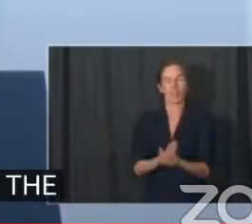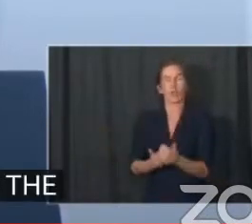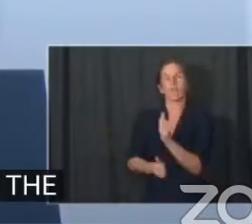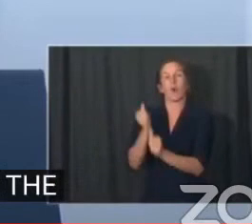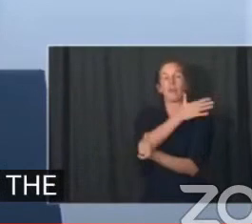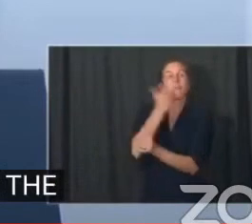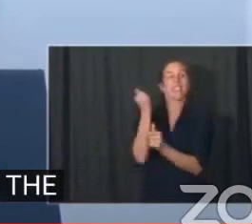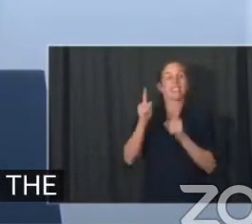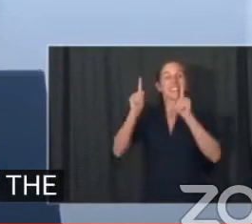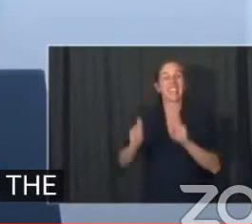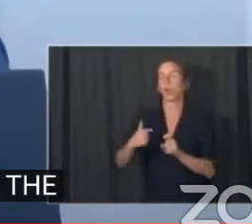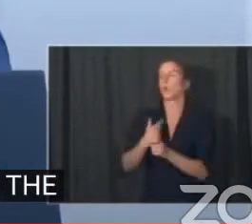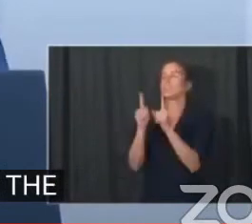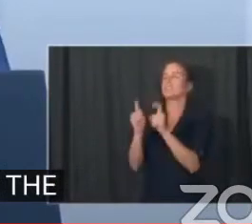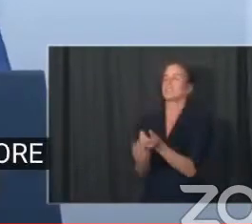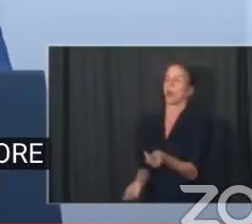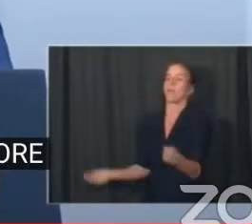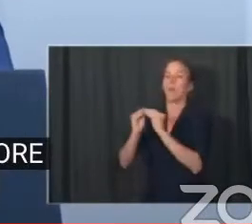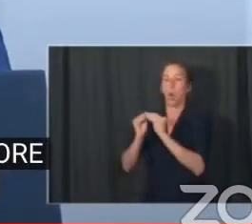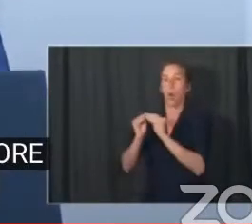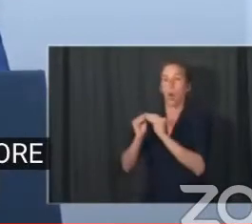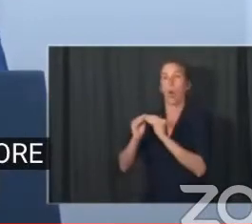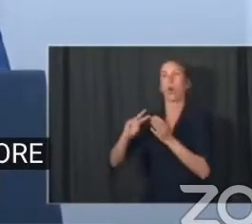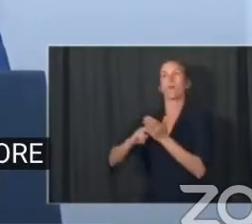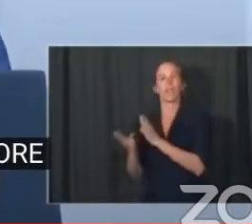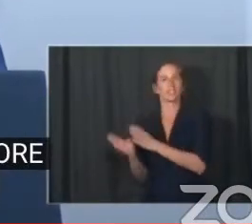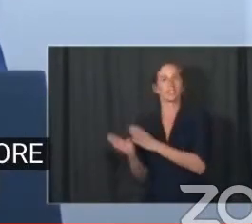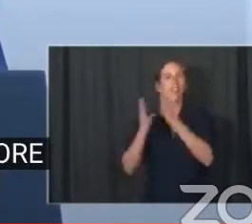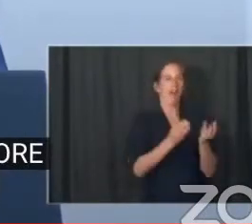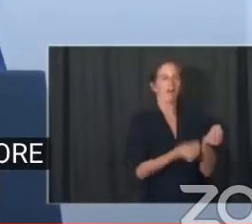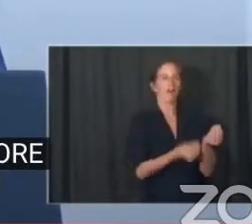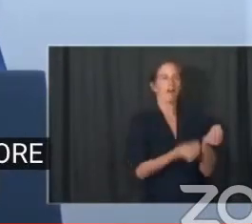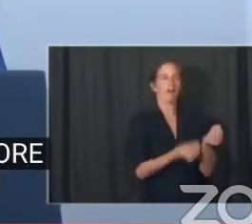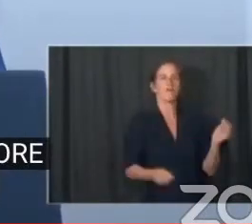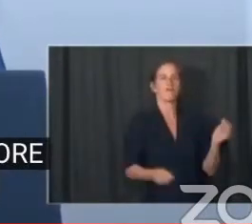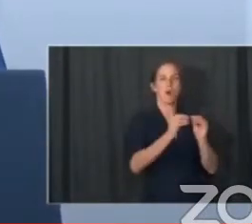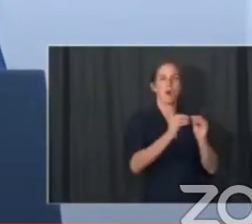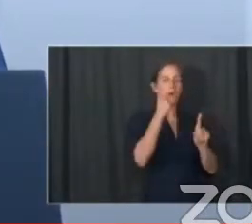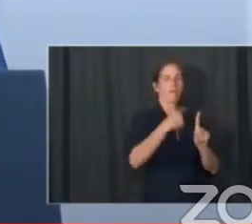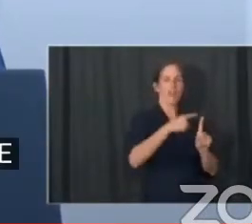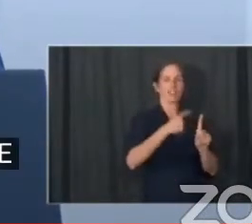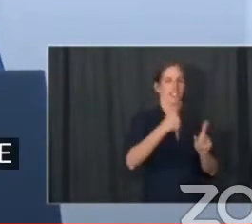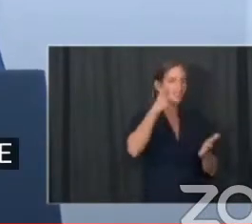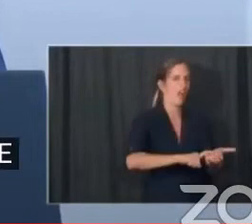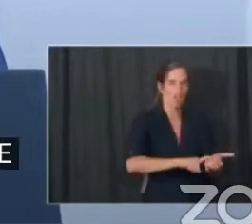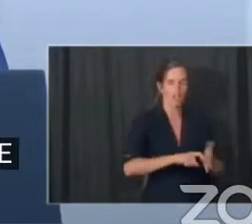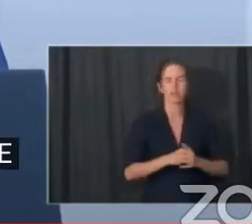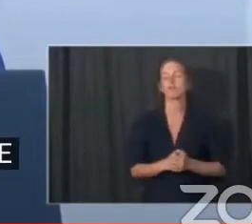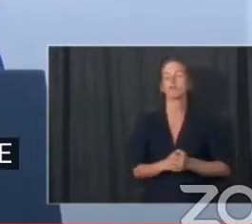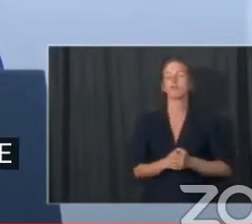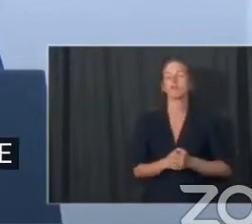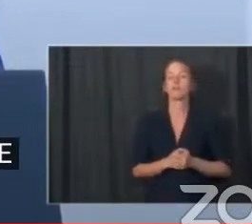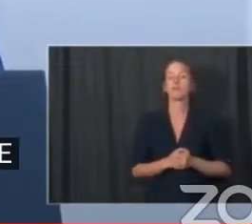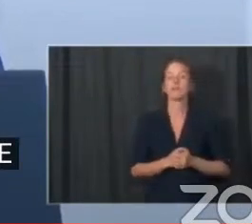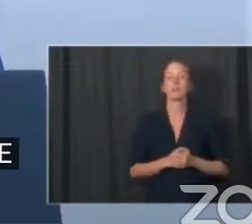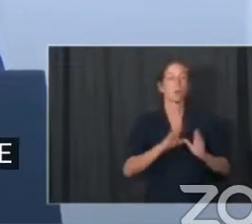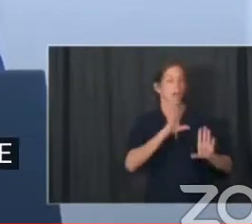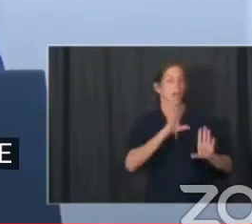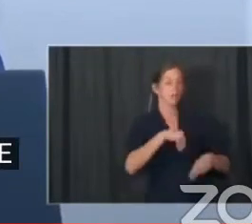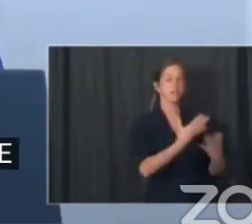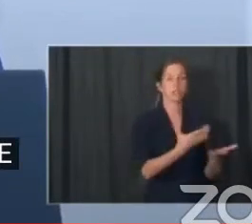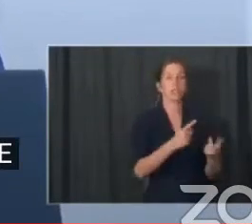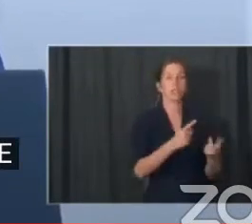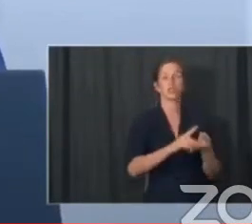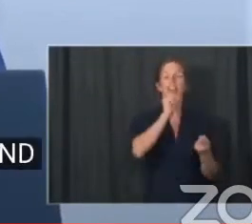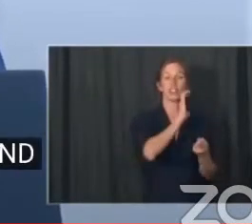el mejor programa de more pruebas cases. que tienen en el mundo, By las mejores vaccinating the pruebas, elderly and the y high estamos risk, we haciendo mucho will más pruebas que cualquier effectively otro end this país. phase of the Obviamente, al hacer